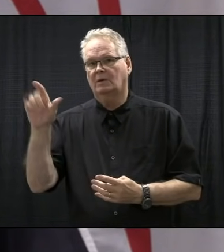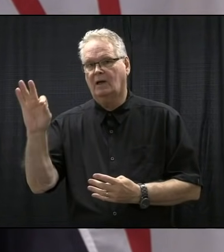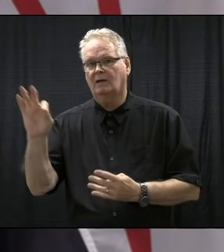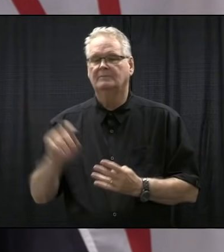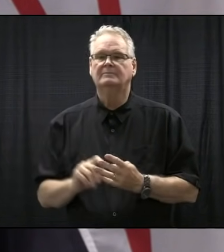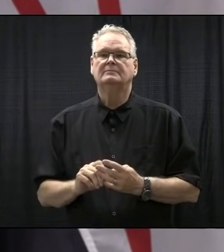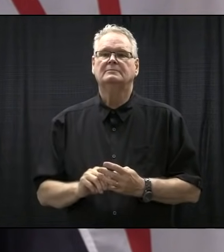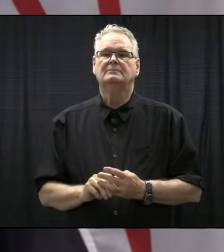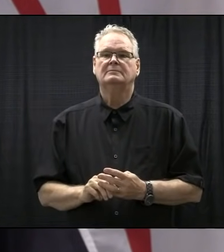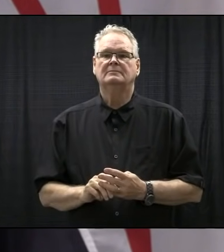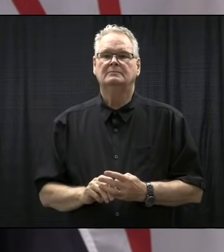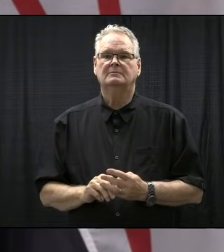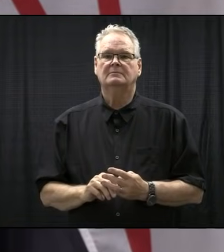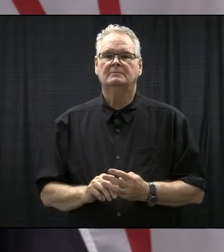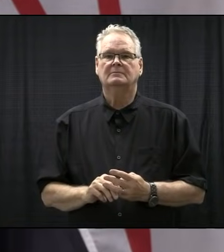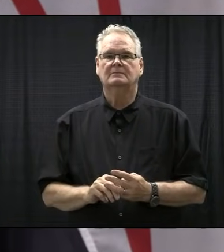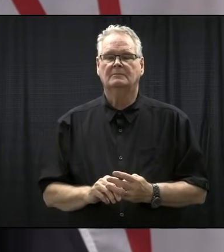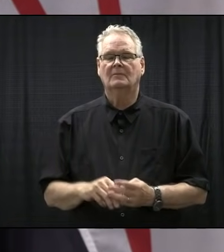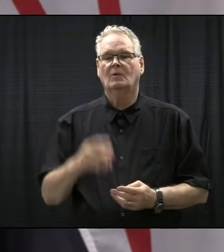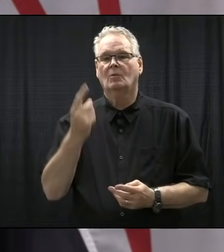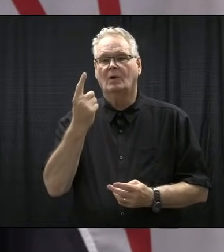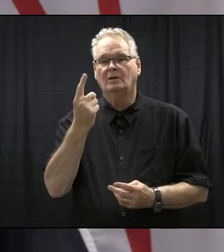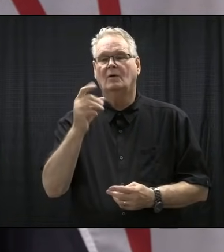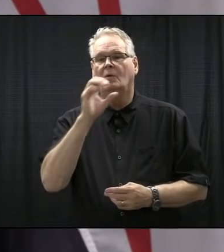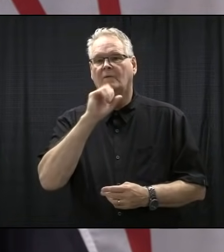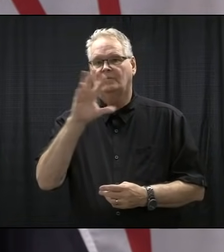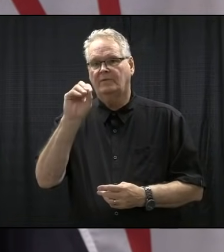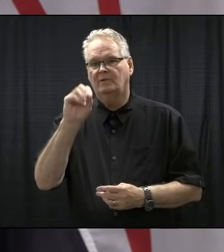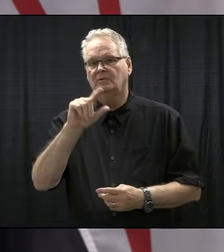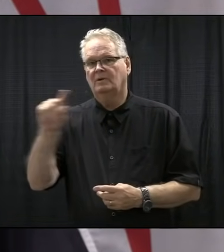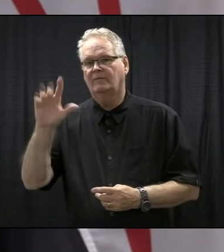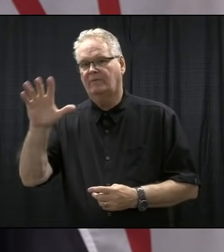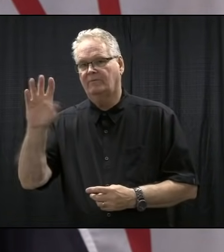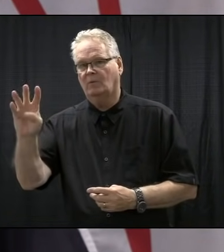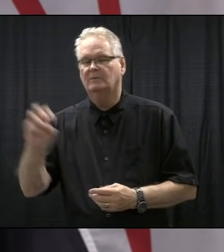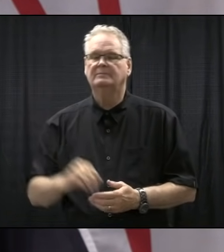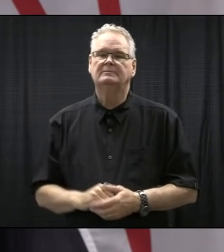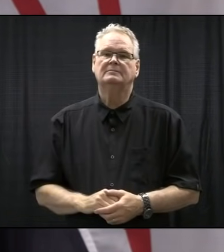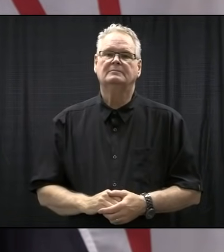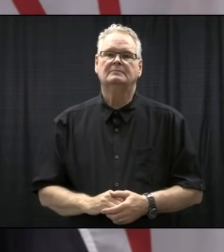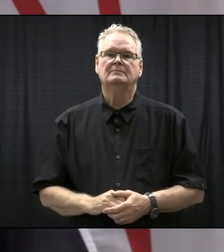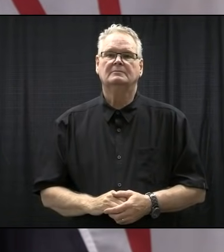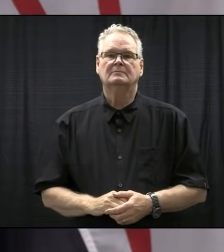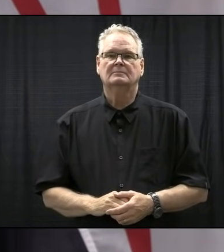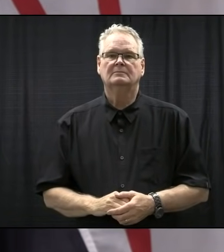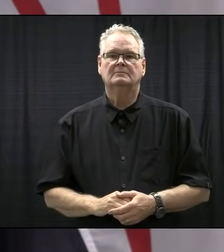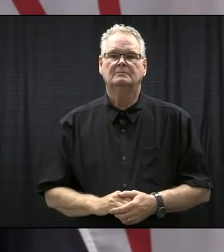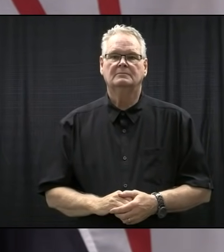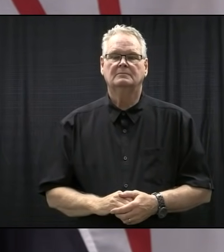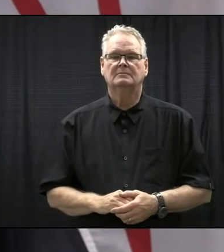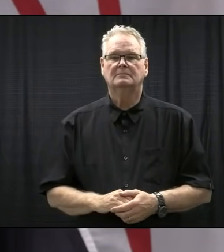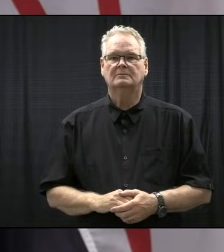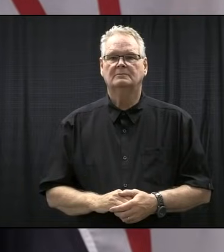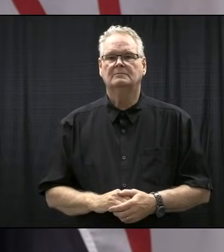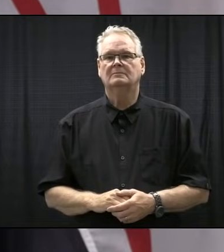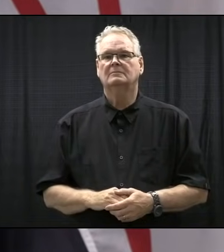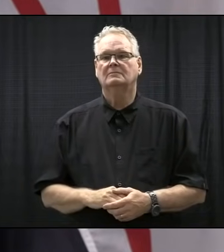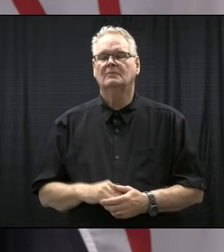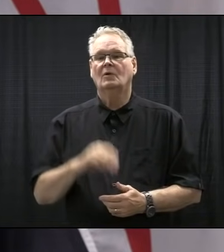cases in individuals under the age of 20 who are contacts of a known case. The total number of cases in our province is now